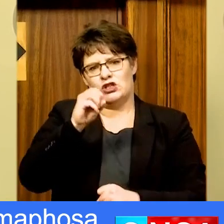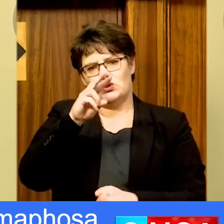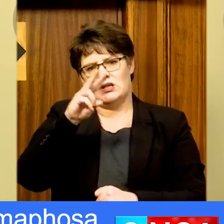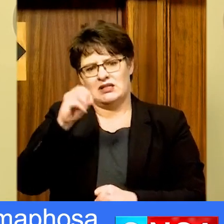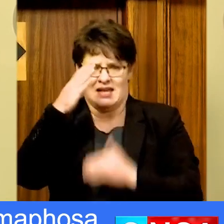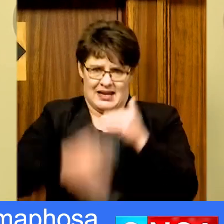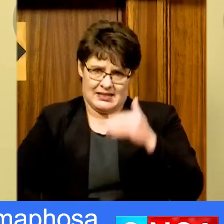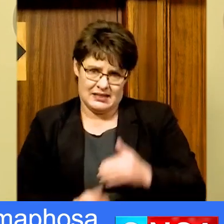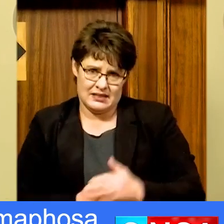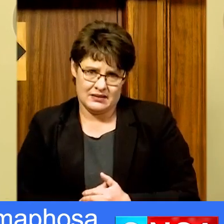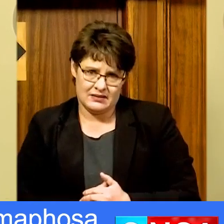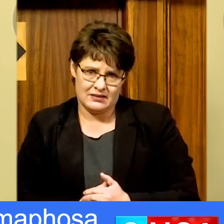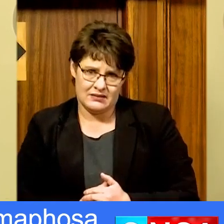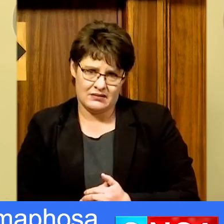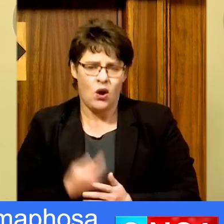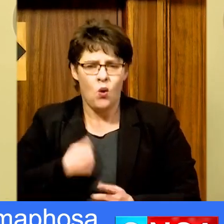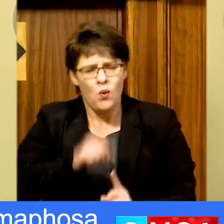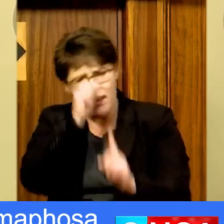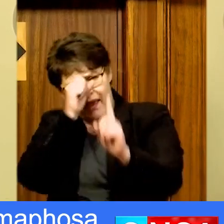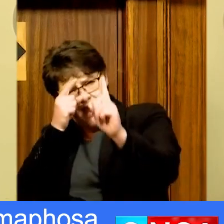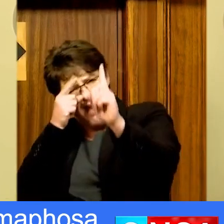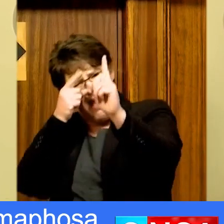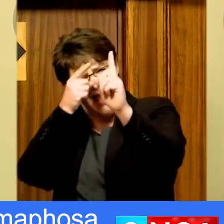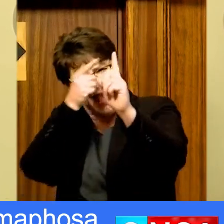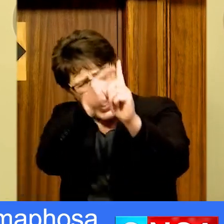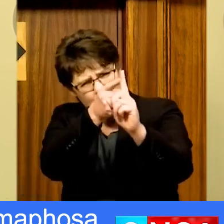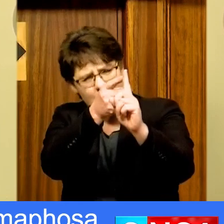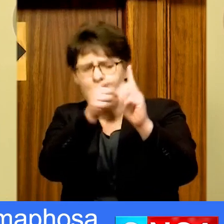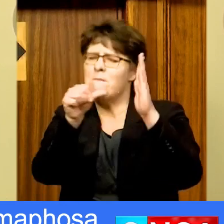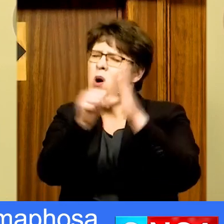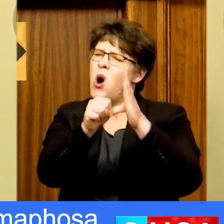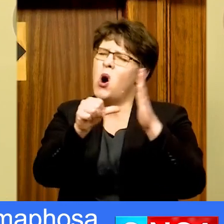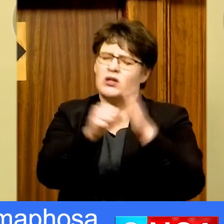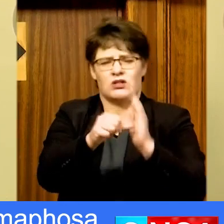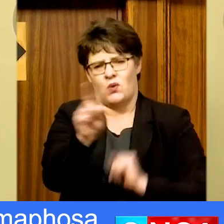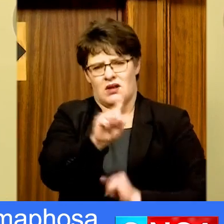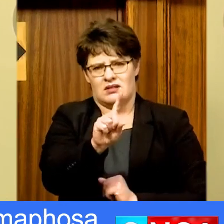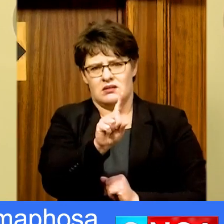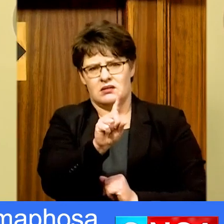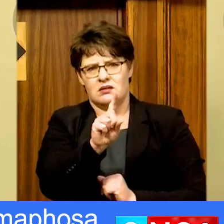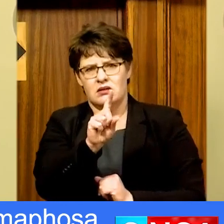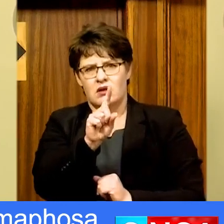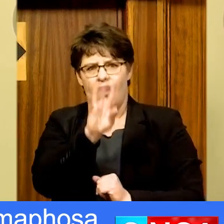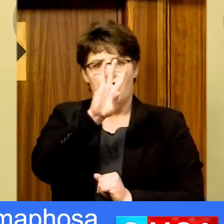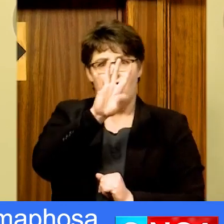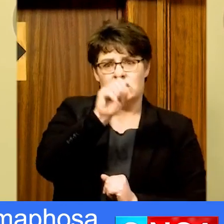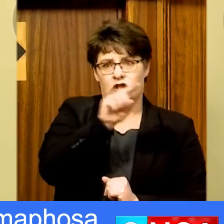It is our single most important task to prove these projections